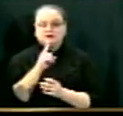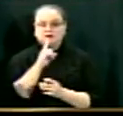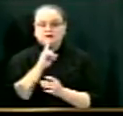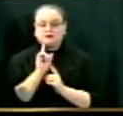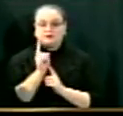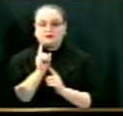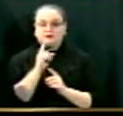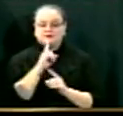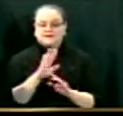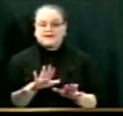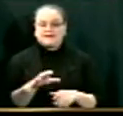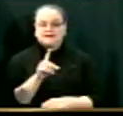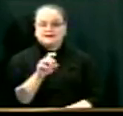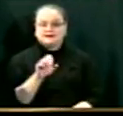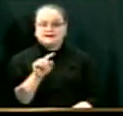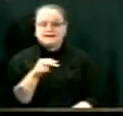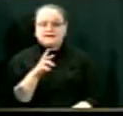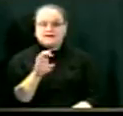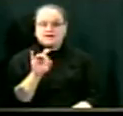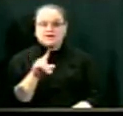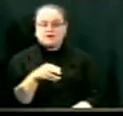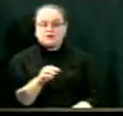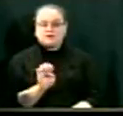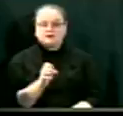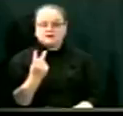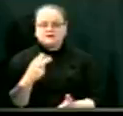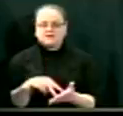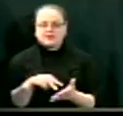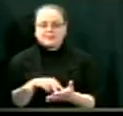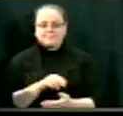by Ms. Deathridge. If you'll stand.